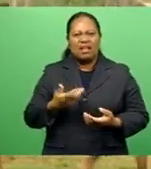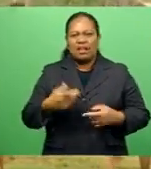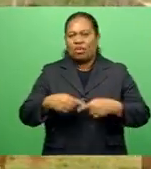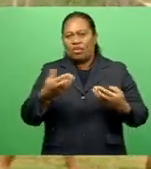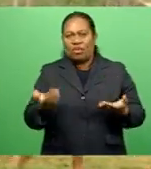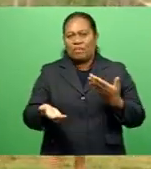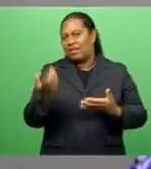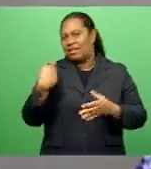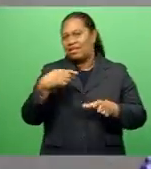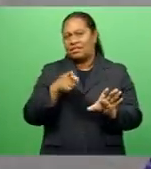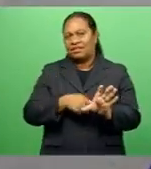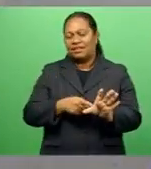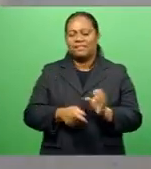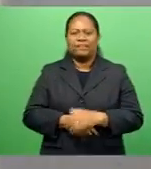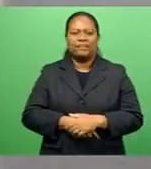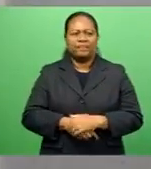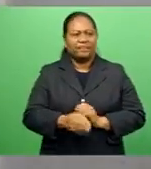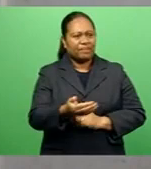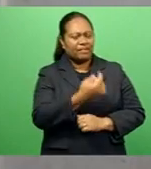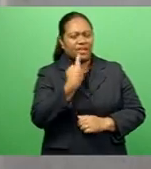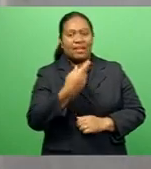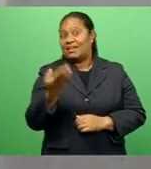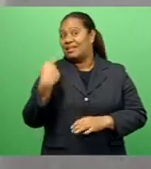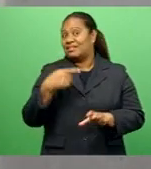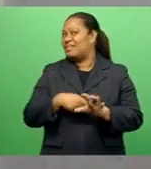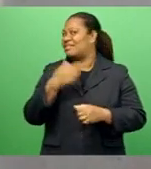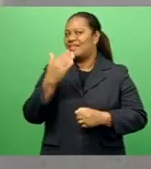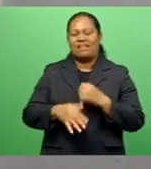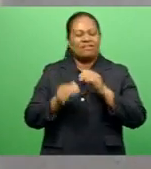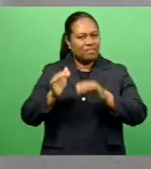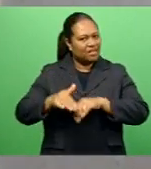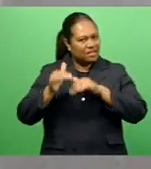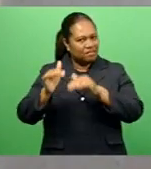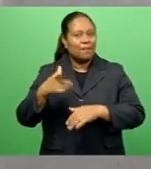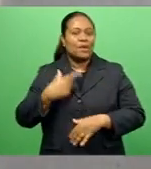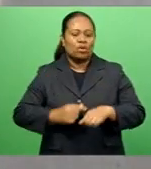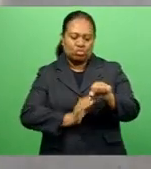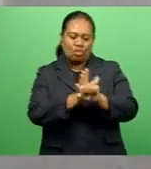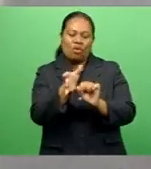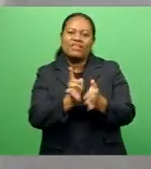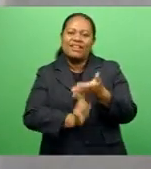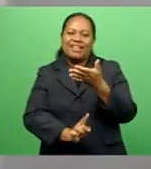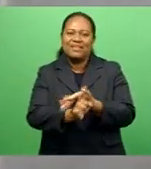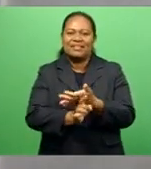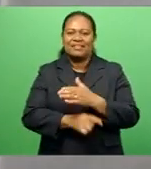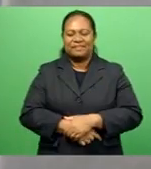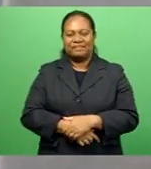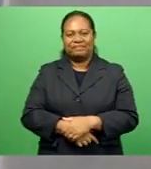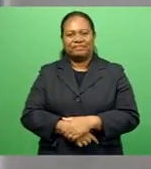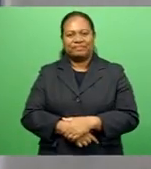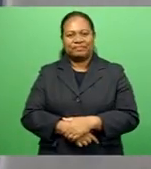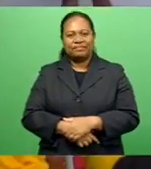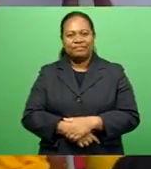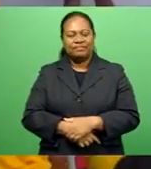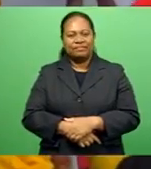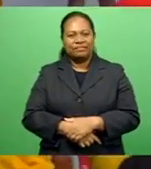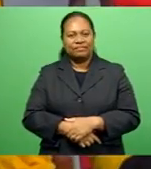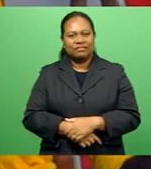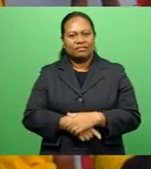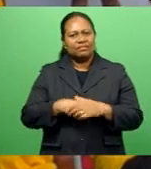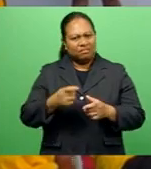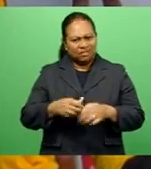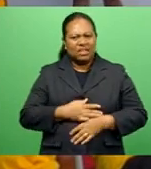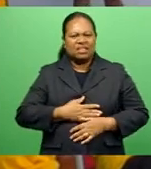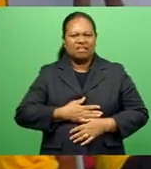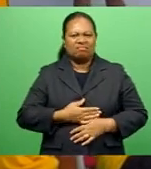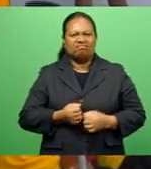year. They did not take part last year because of the COVID-19. The students' interest,